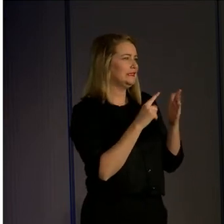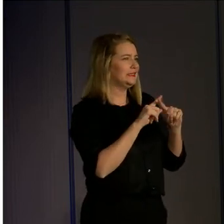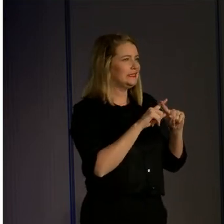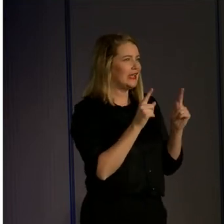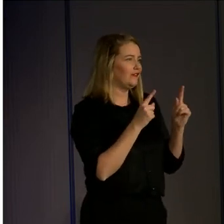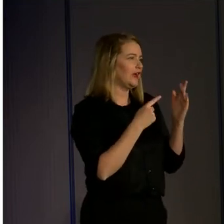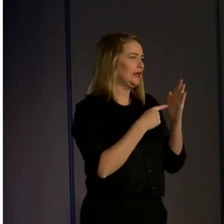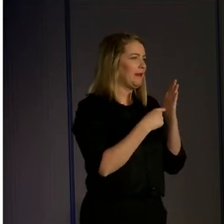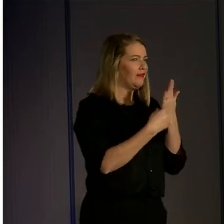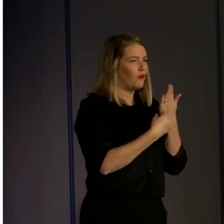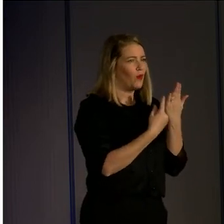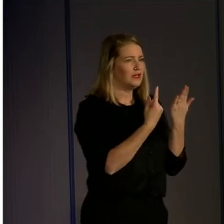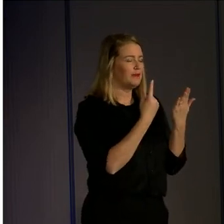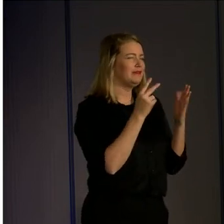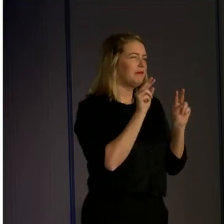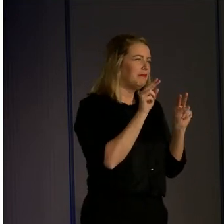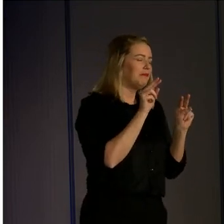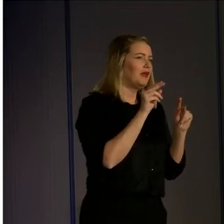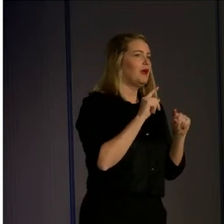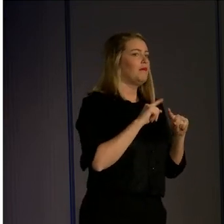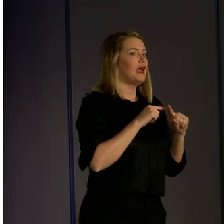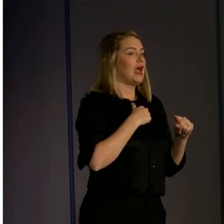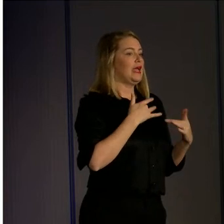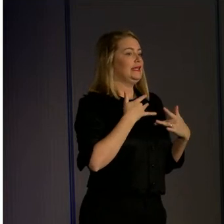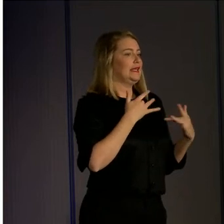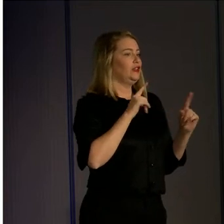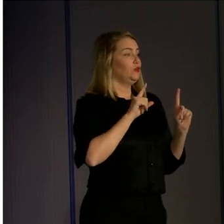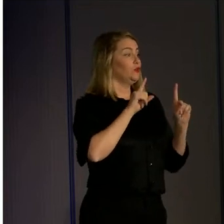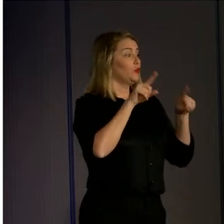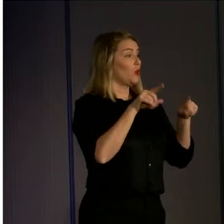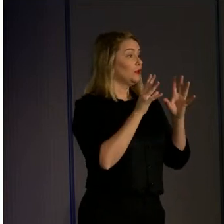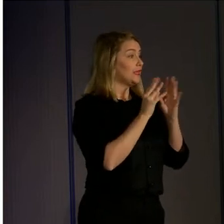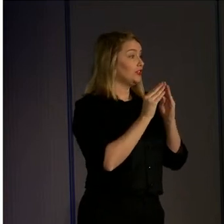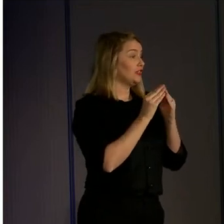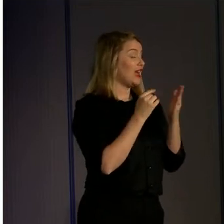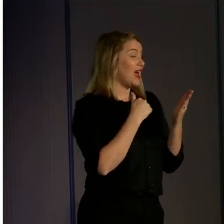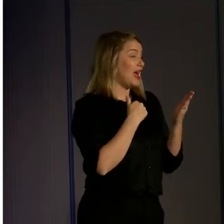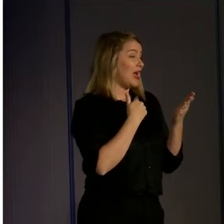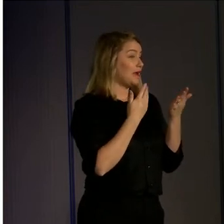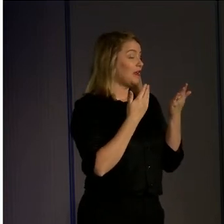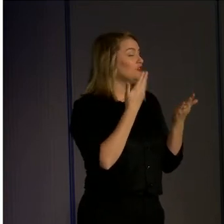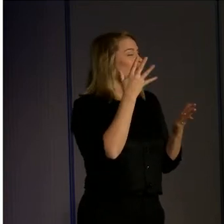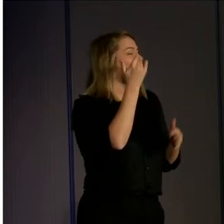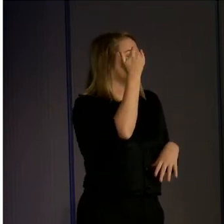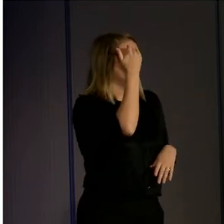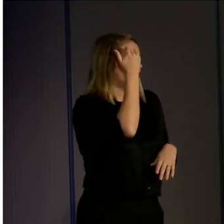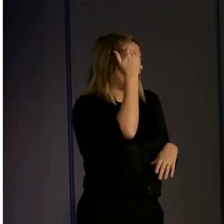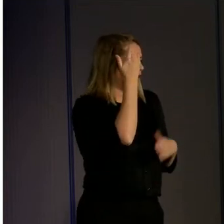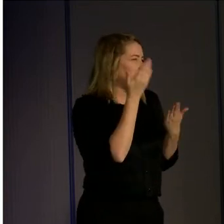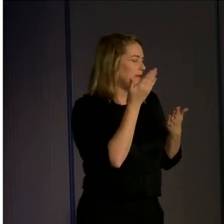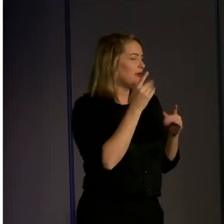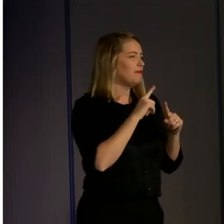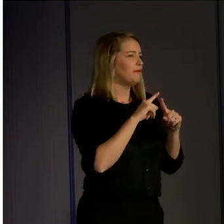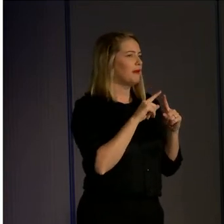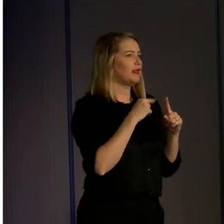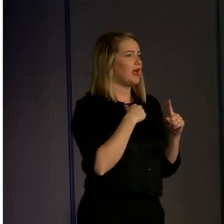I tend to go to sessions where I might know the topic, but I'm there just to